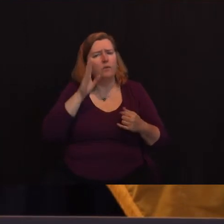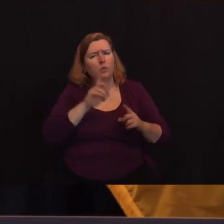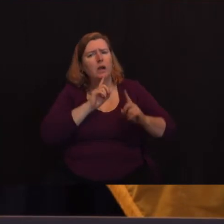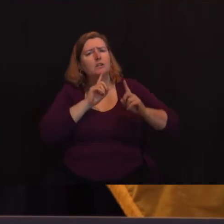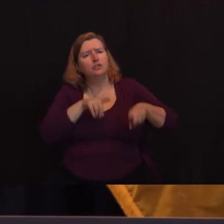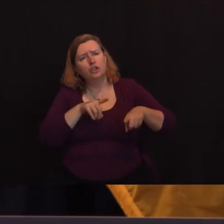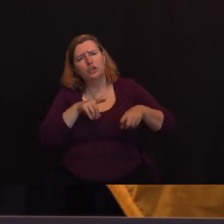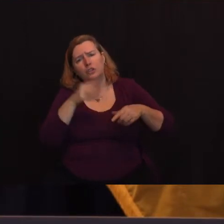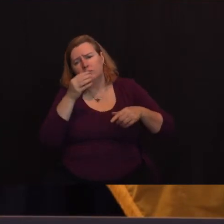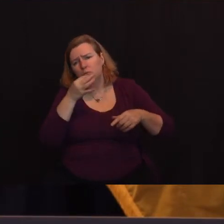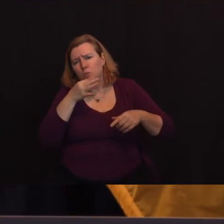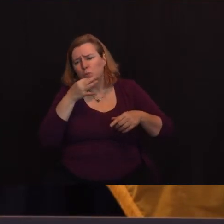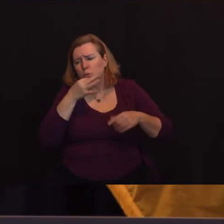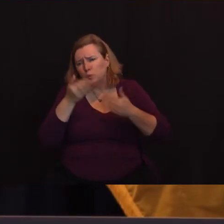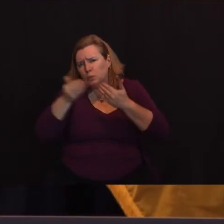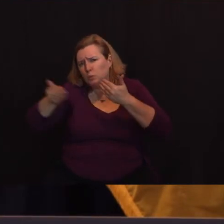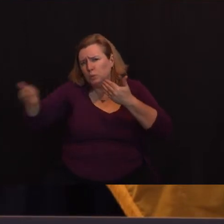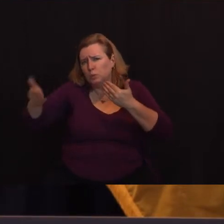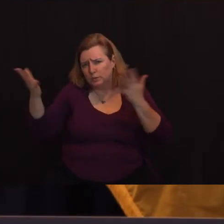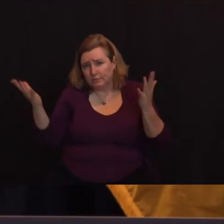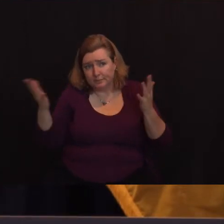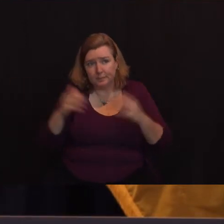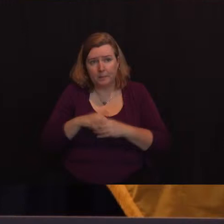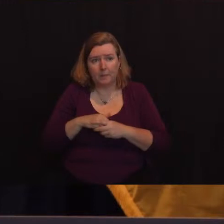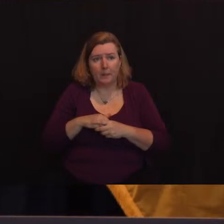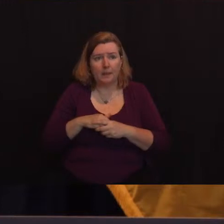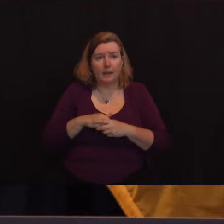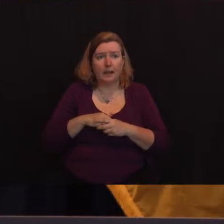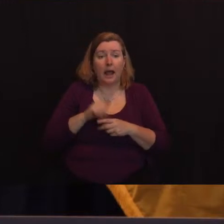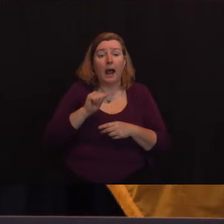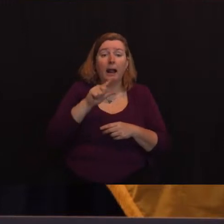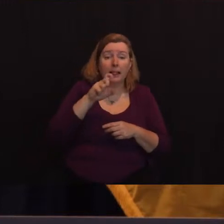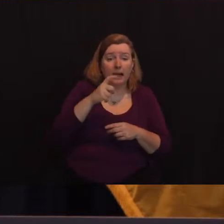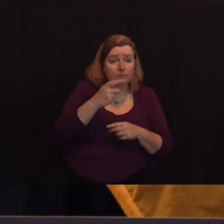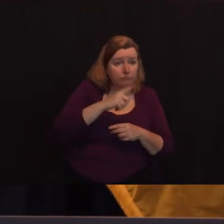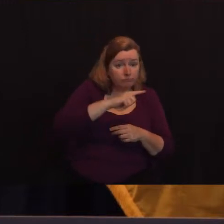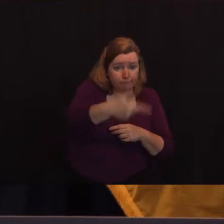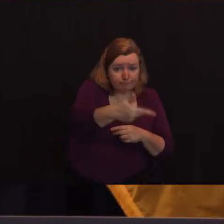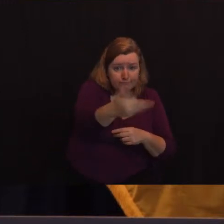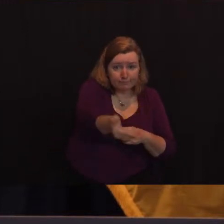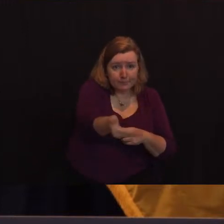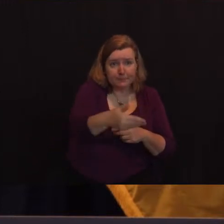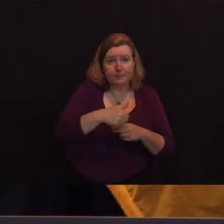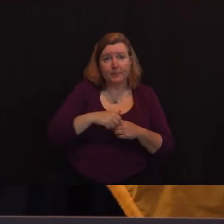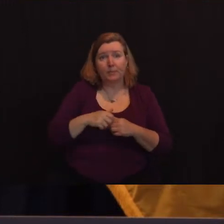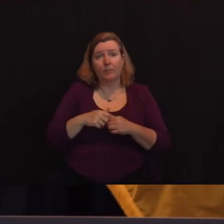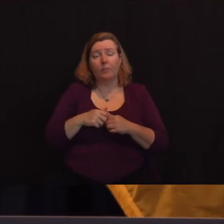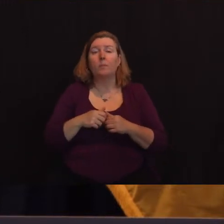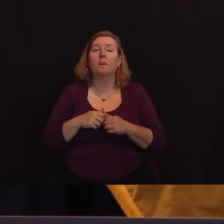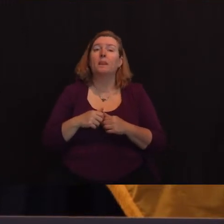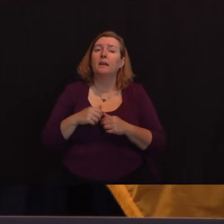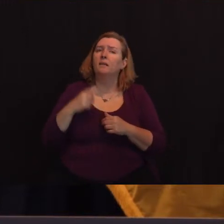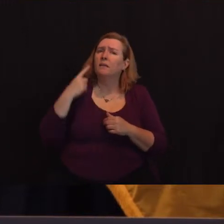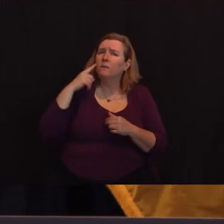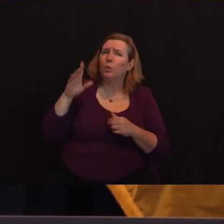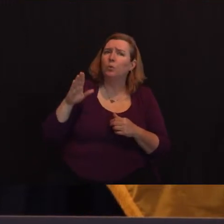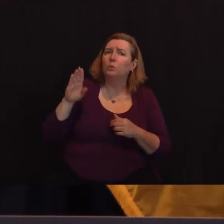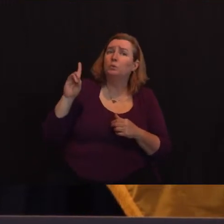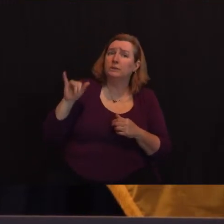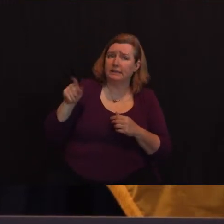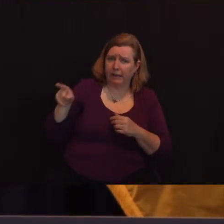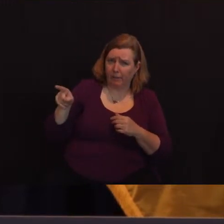you. Alex, good afternoon. Good afternoon. For the Commissioner, if Pfizer approves vaccination for